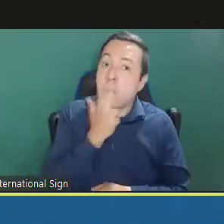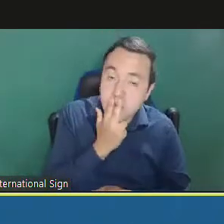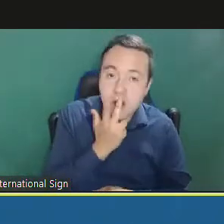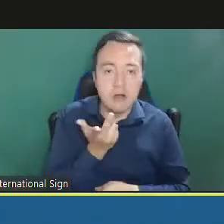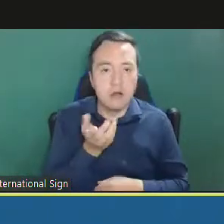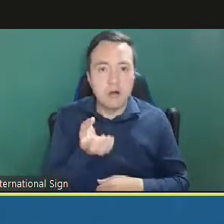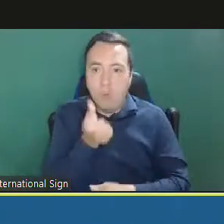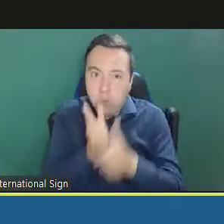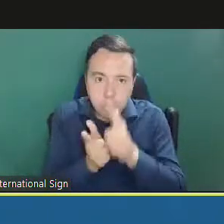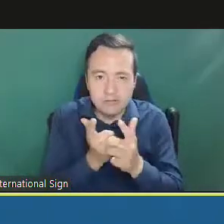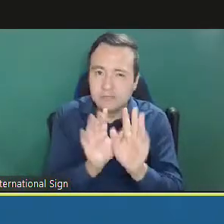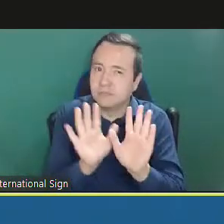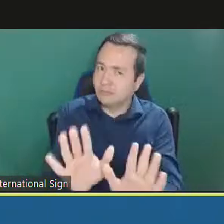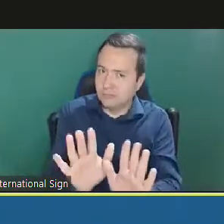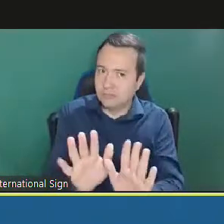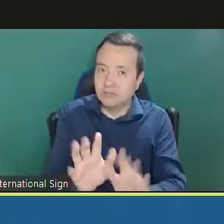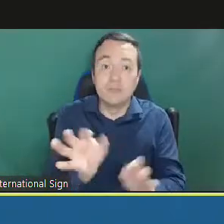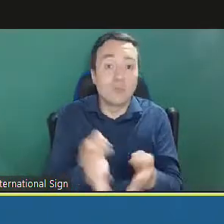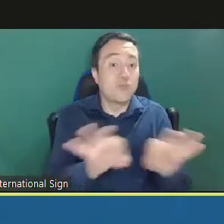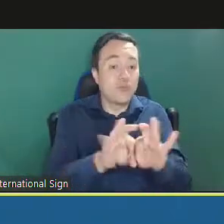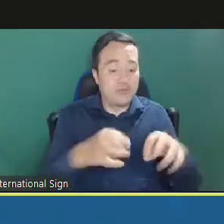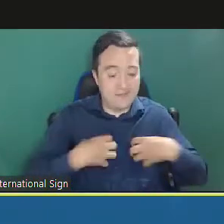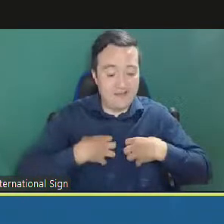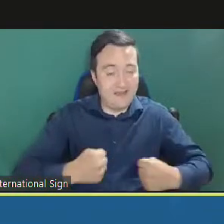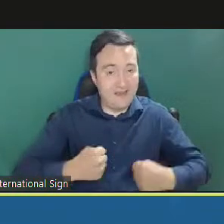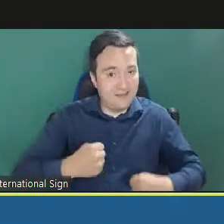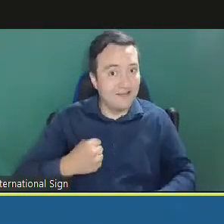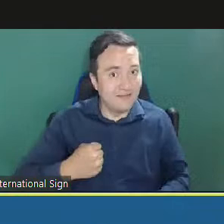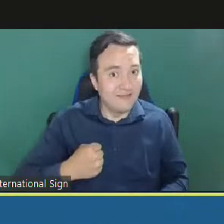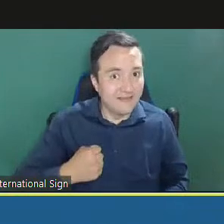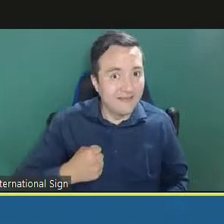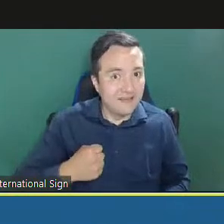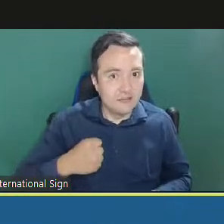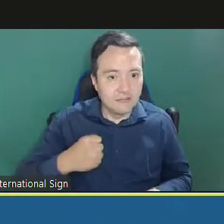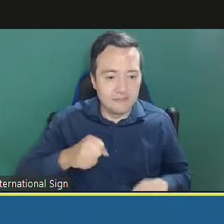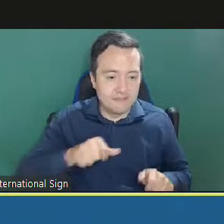and foremost. Let's go on to the next slide.